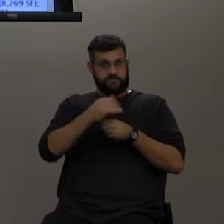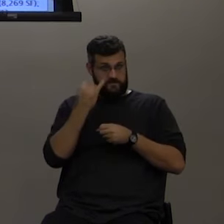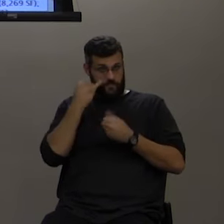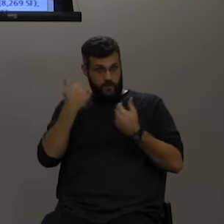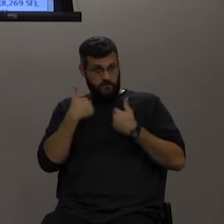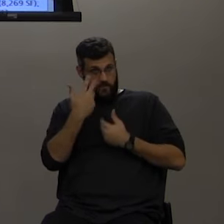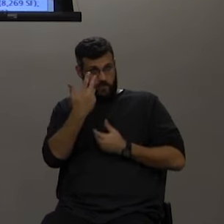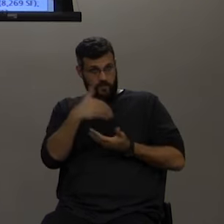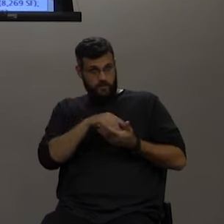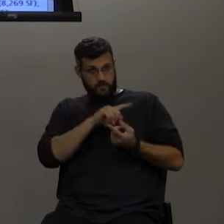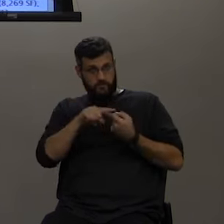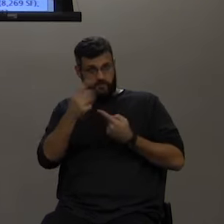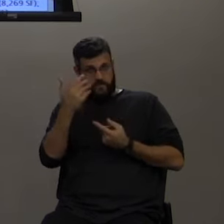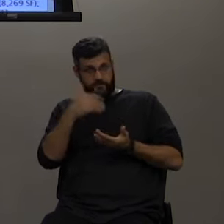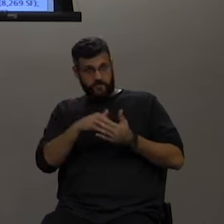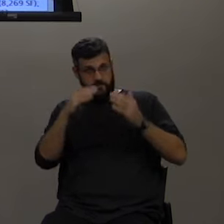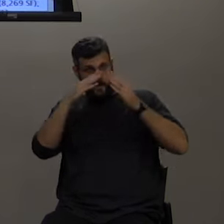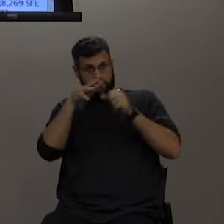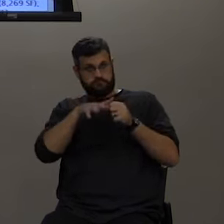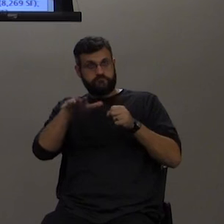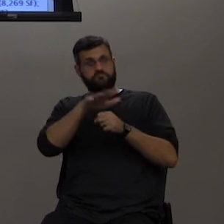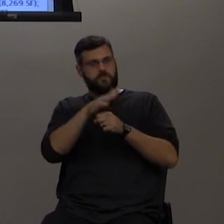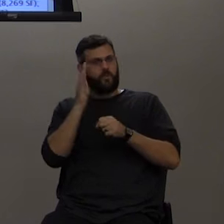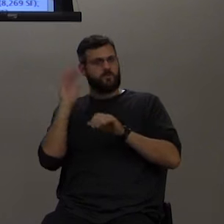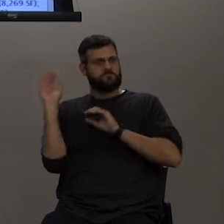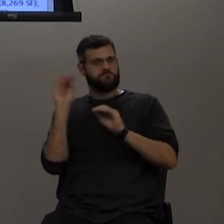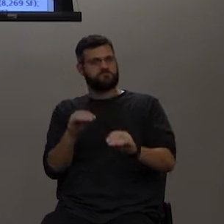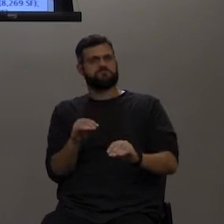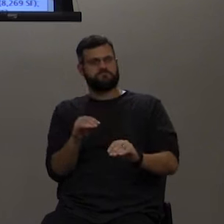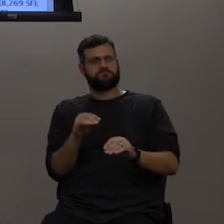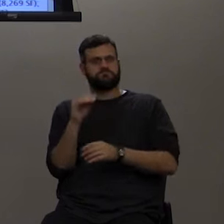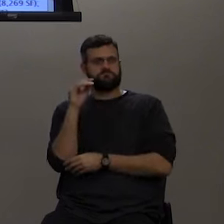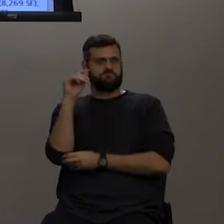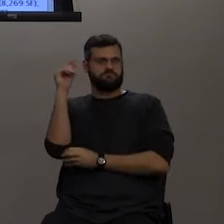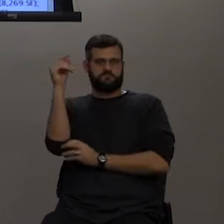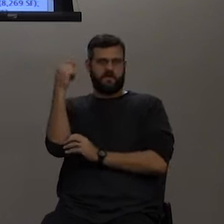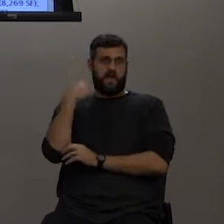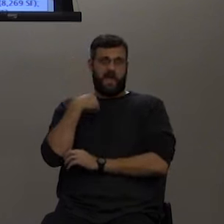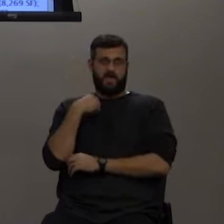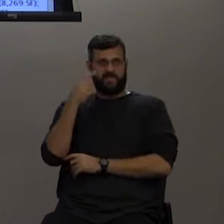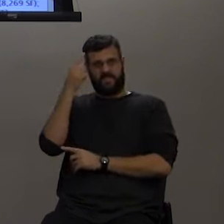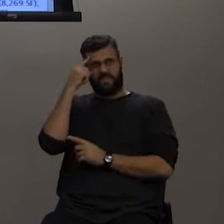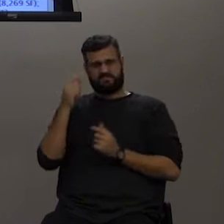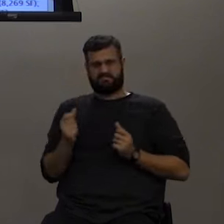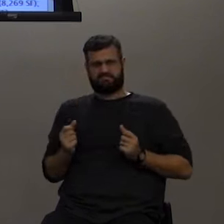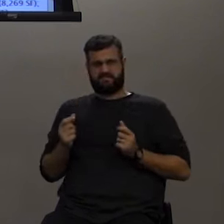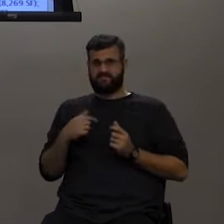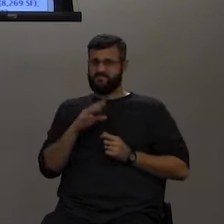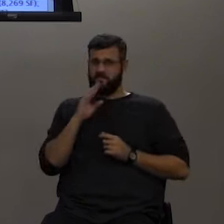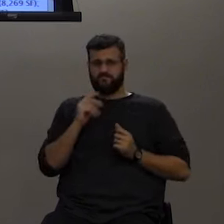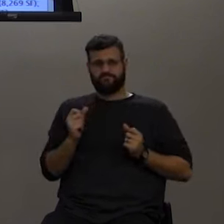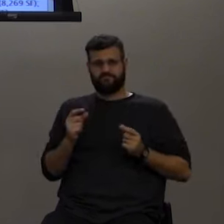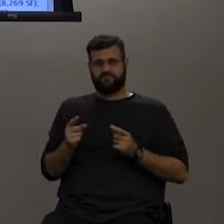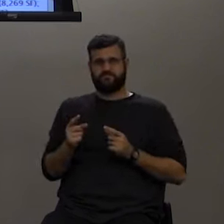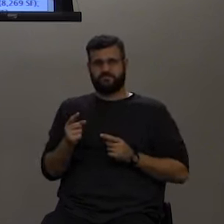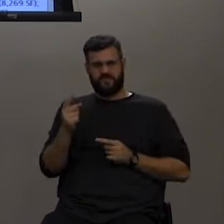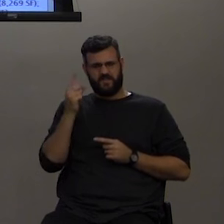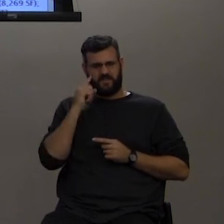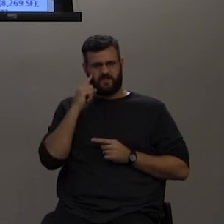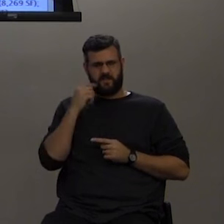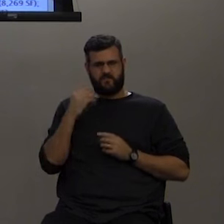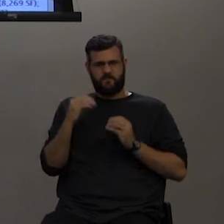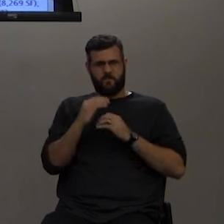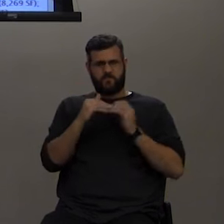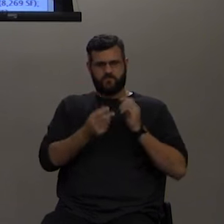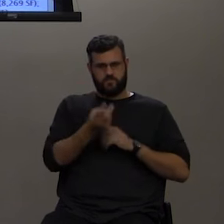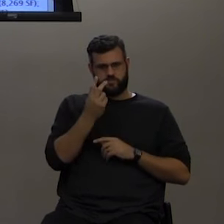3,000 to 5,000 households. I believe you have, and I am speaking off the cuff, I believe there are more than two grocery stores per se. And we also have